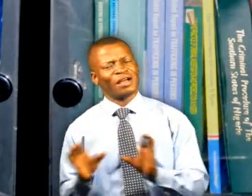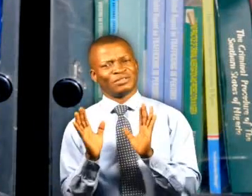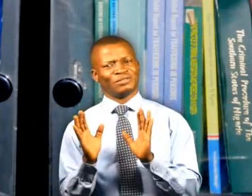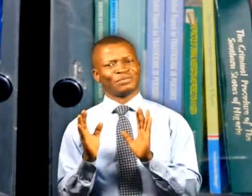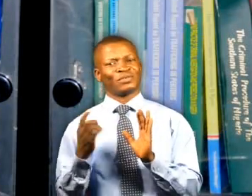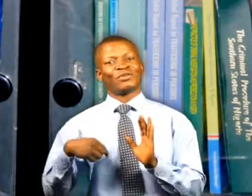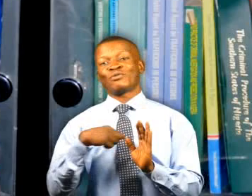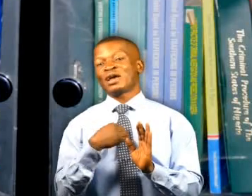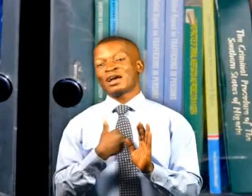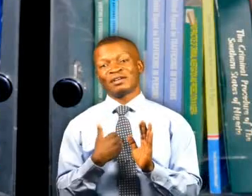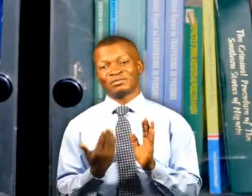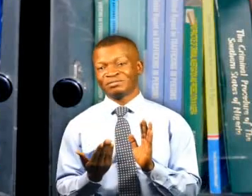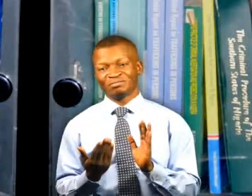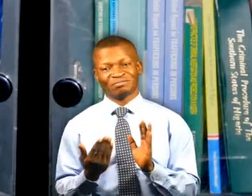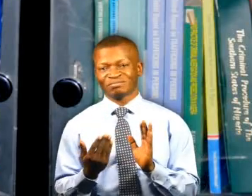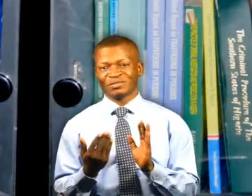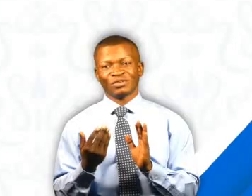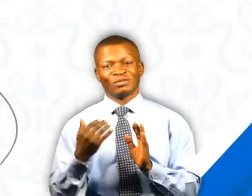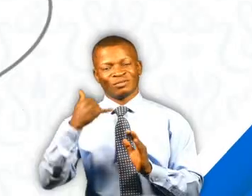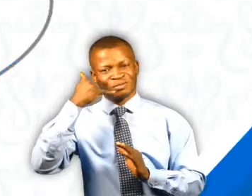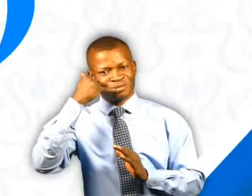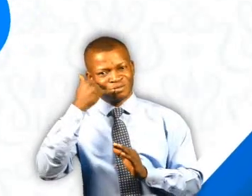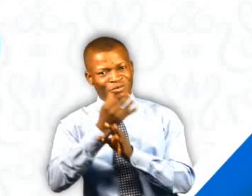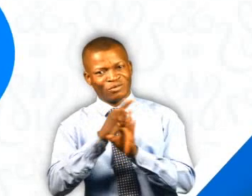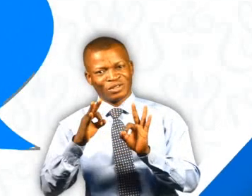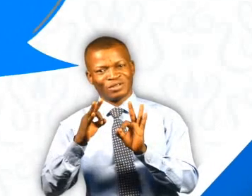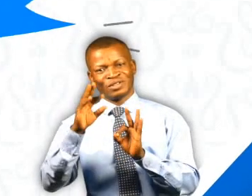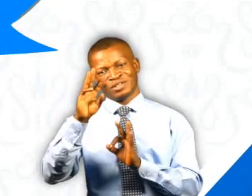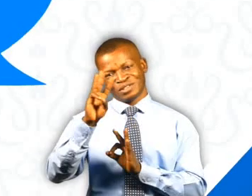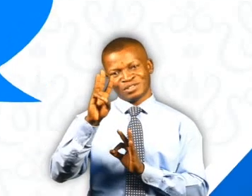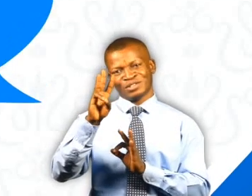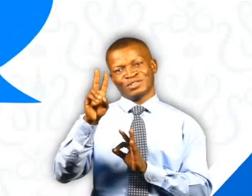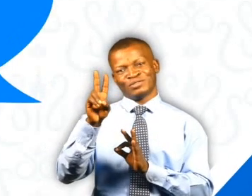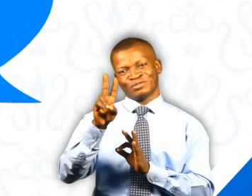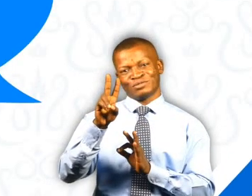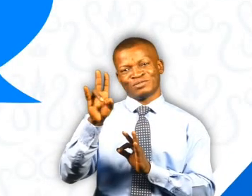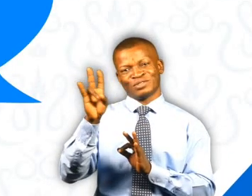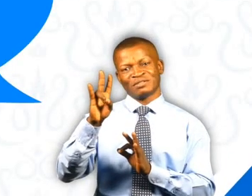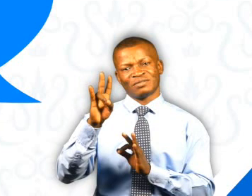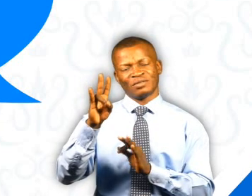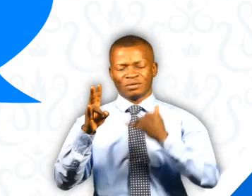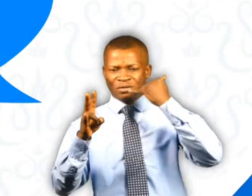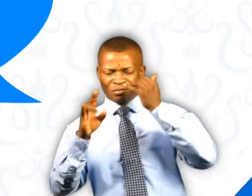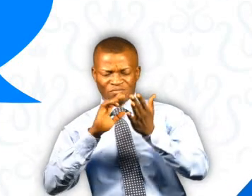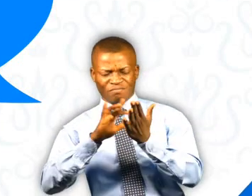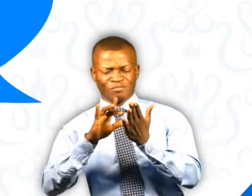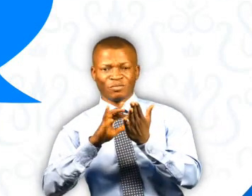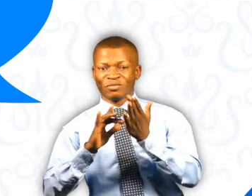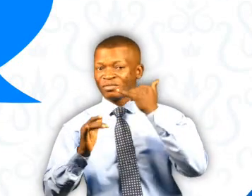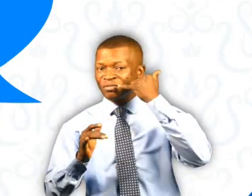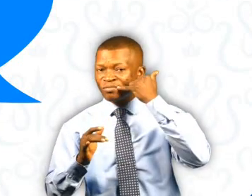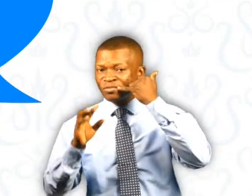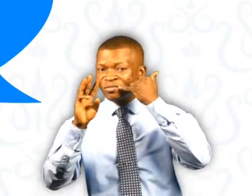action. We have toll-free line. The toll-free line is 627. Once you dial